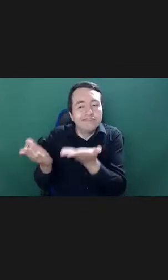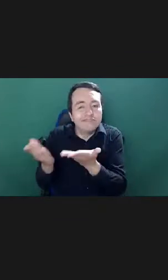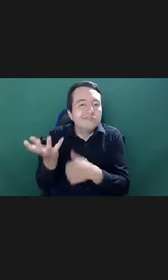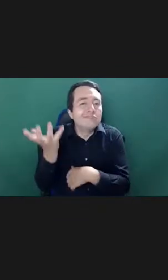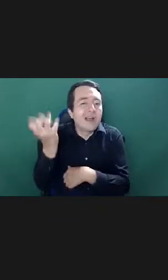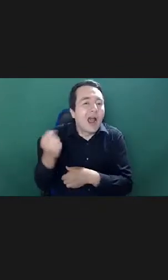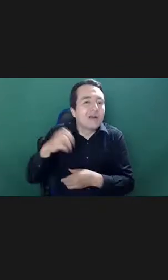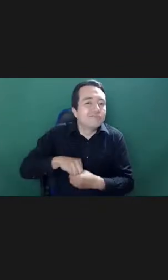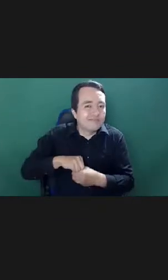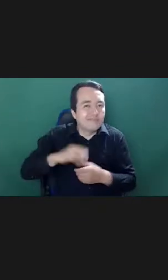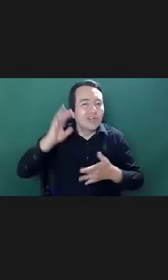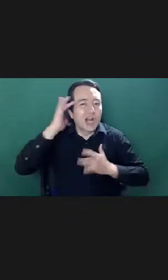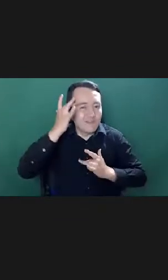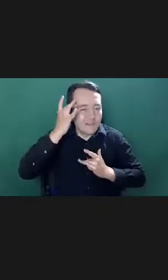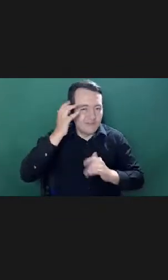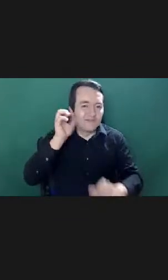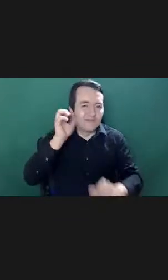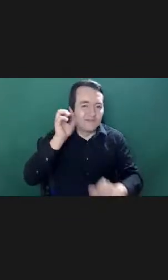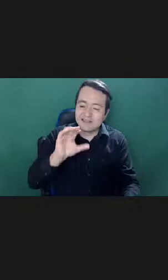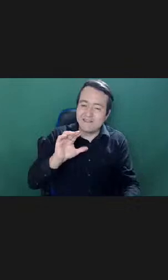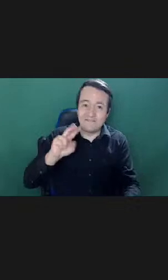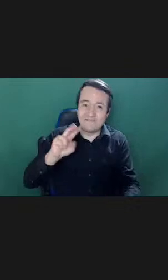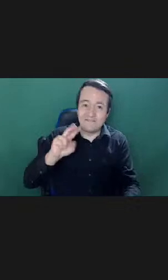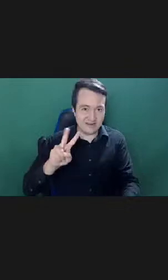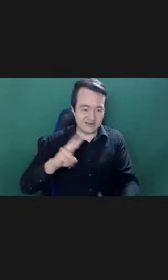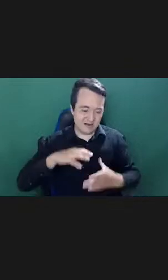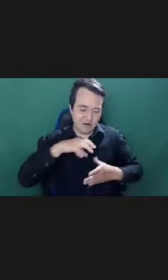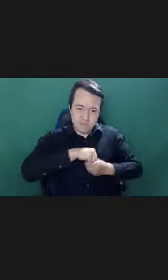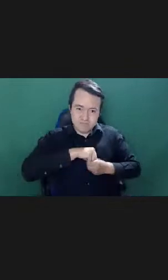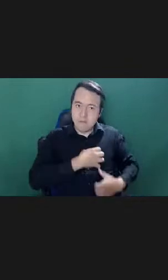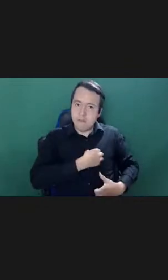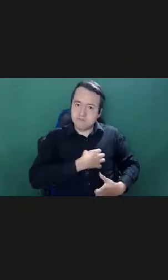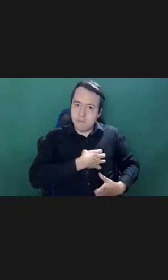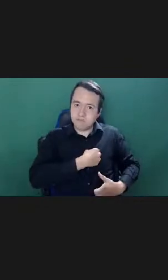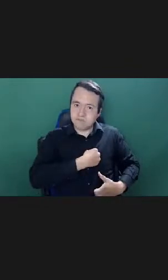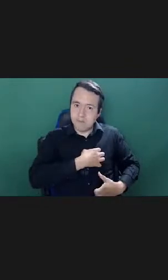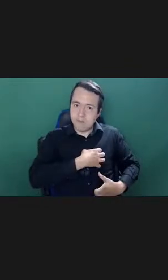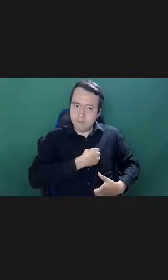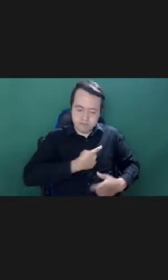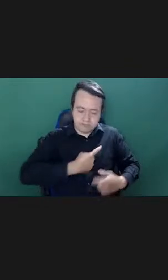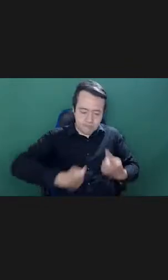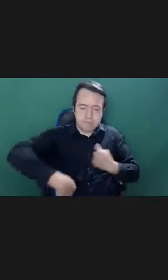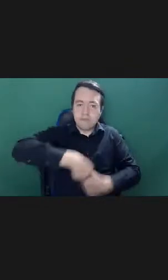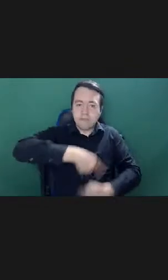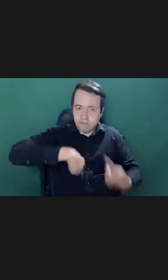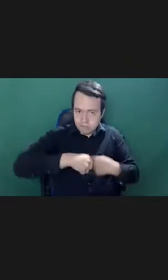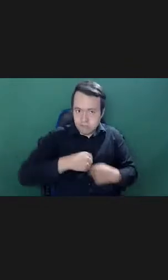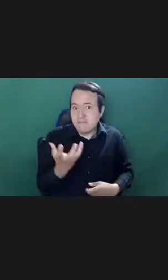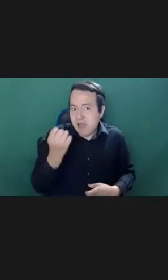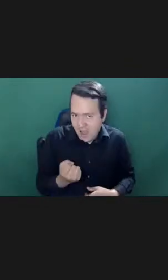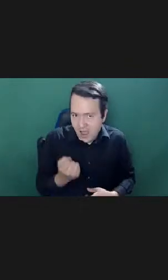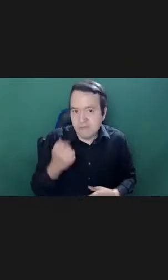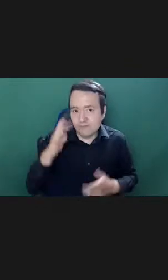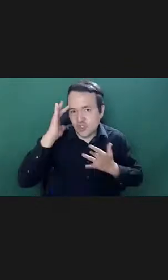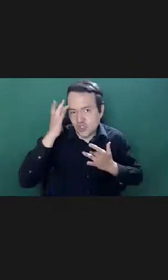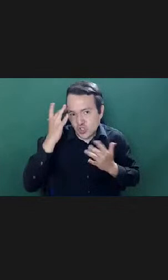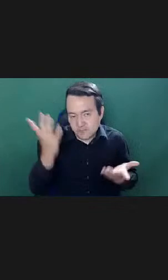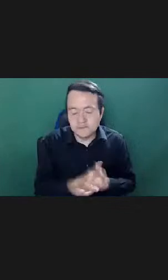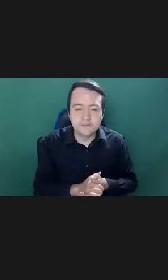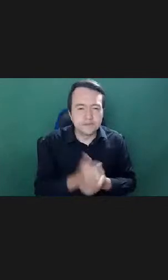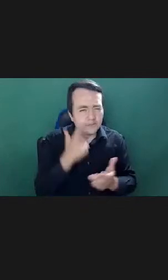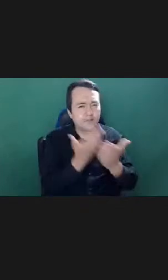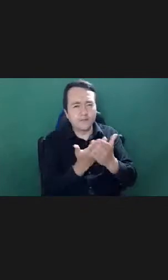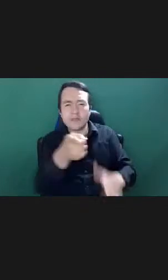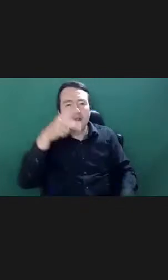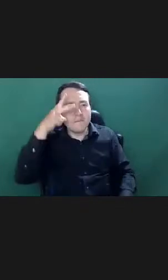If we look at Mexico, for example, we see that the profile is significantly different. We see the huge burden of